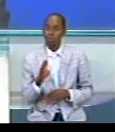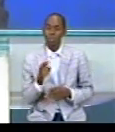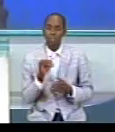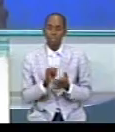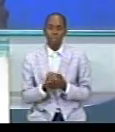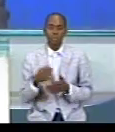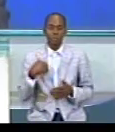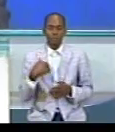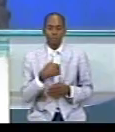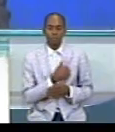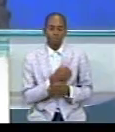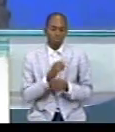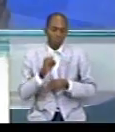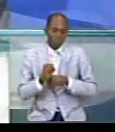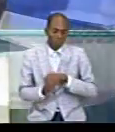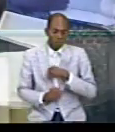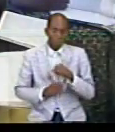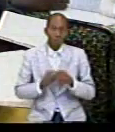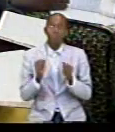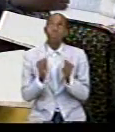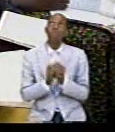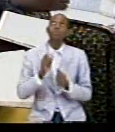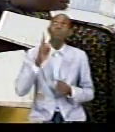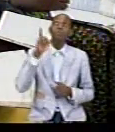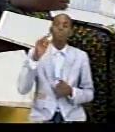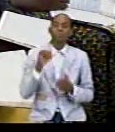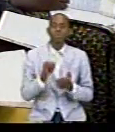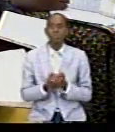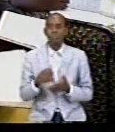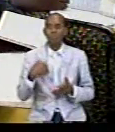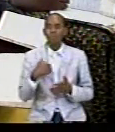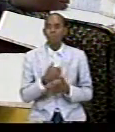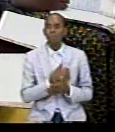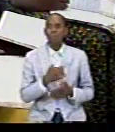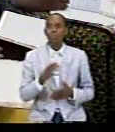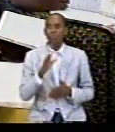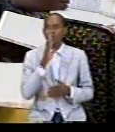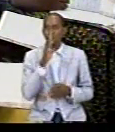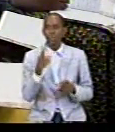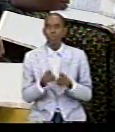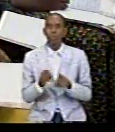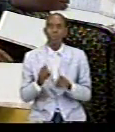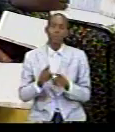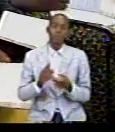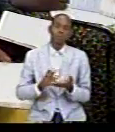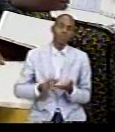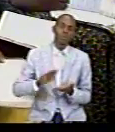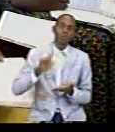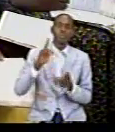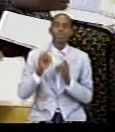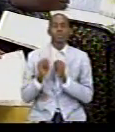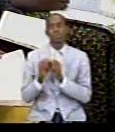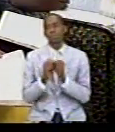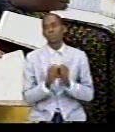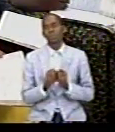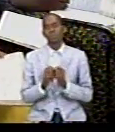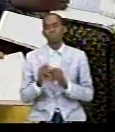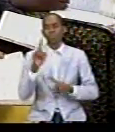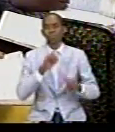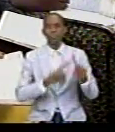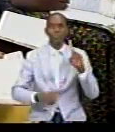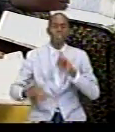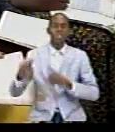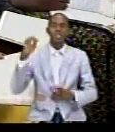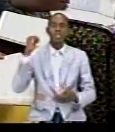with him, that we may also be glorified together. Somebody say